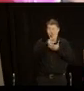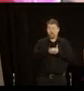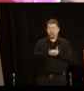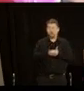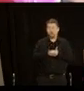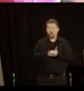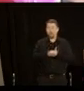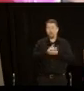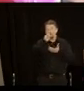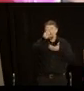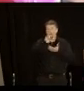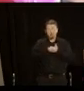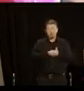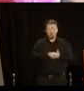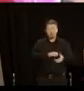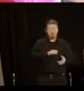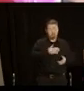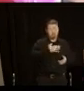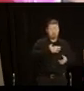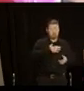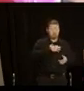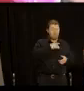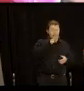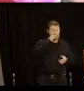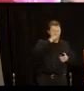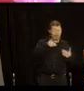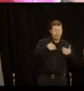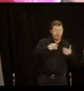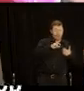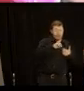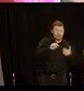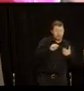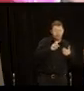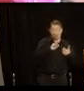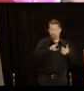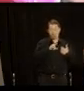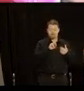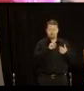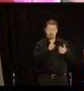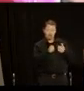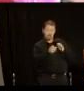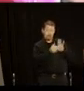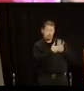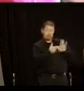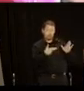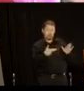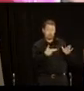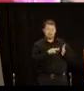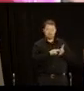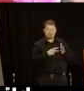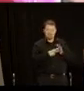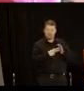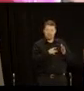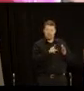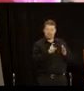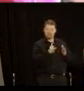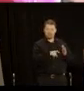that just because their child had a diagnosis or a disability, they shouldn't be sentenced to a lifetime of